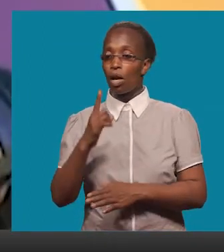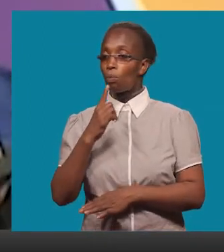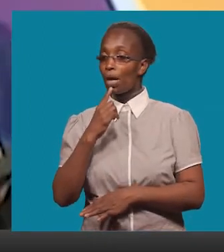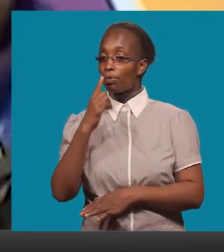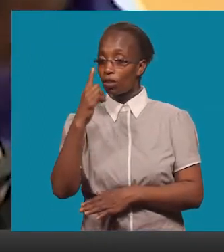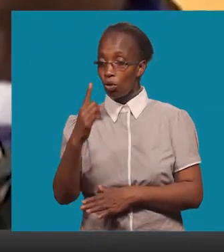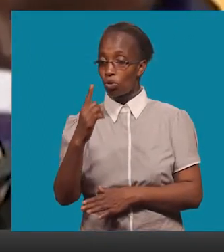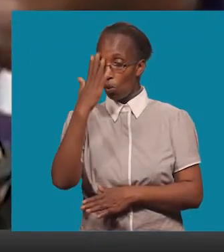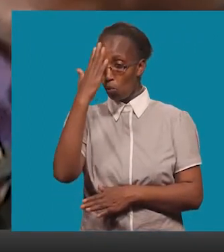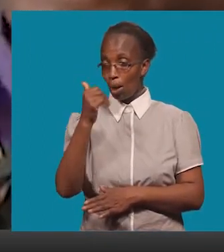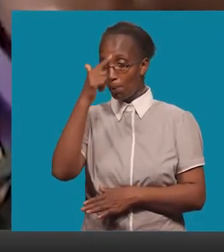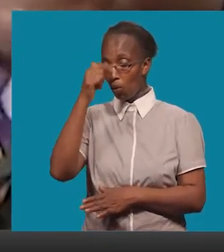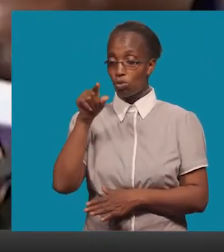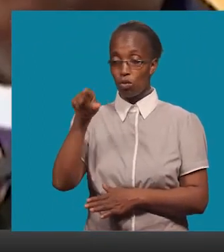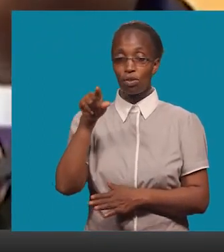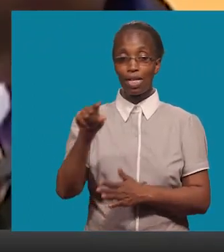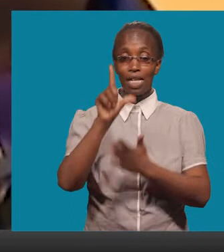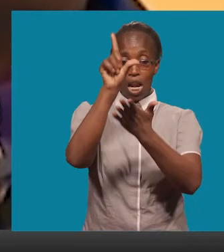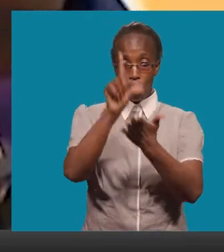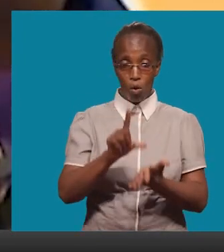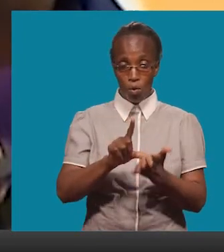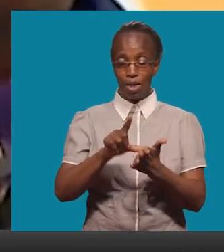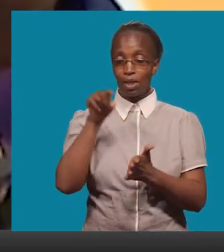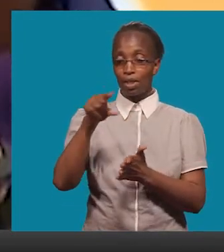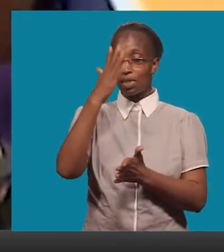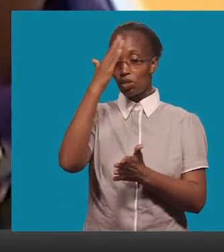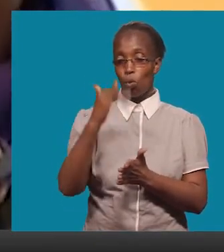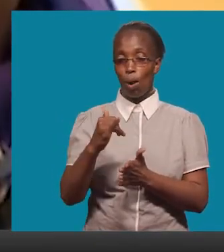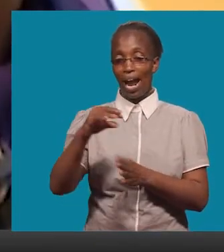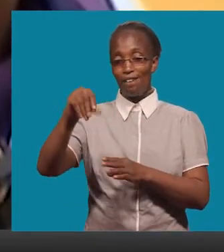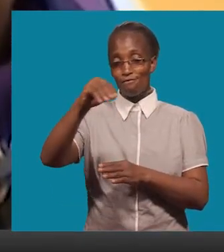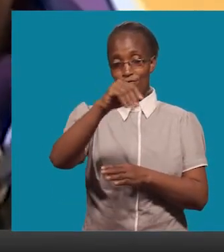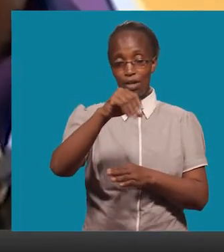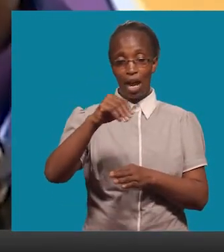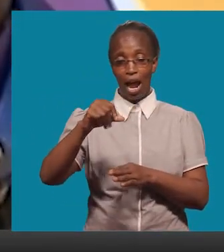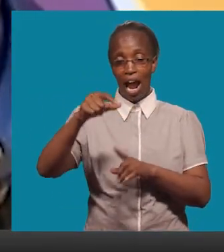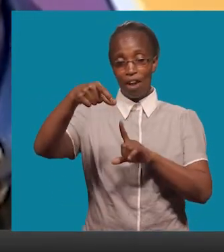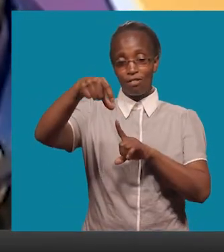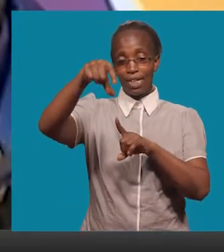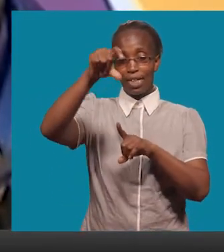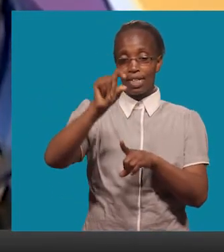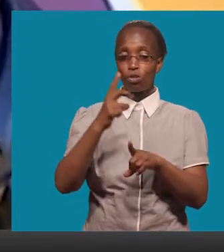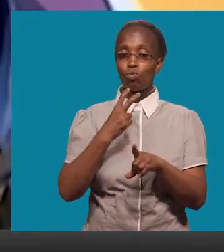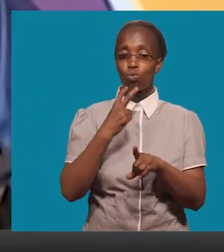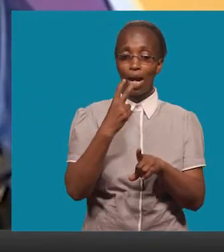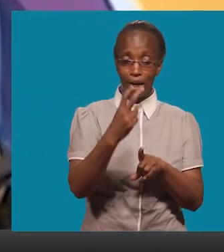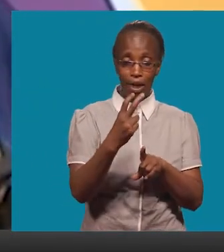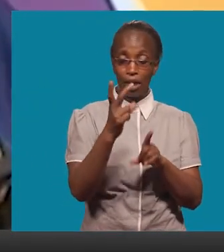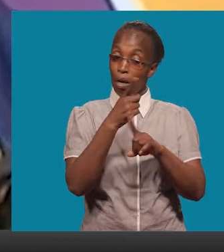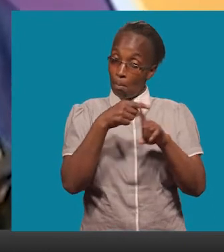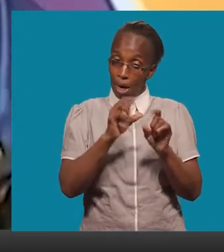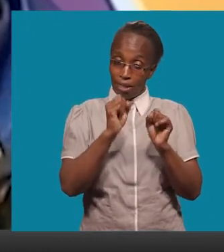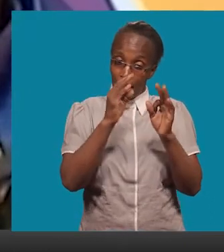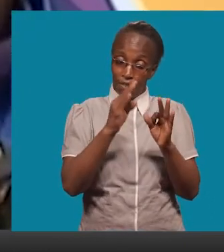And we are told it's because of that external debt that unga is now 200 Kenya shillings. But I'm saying